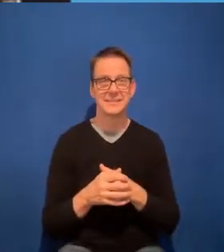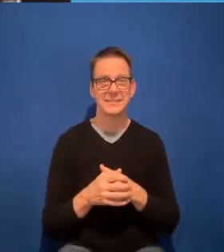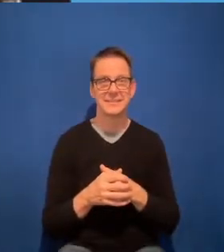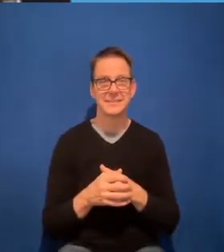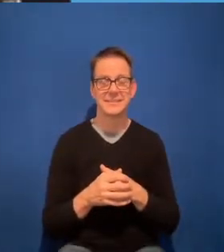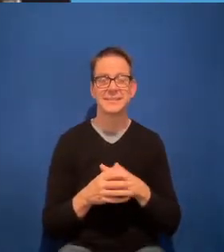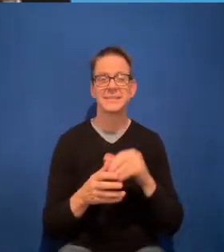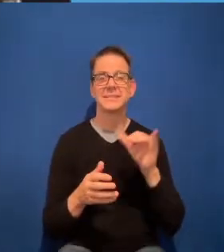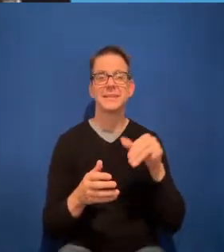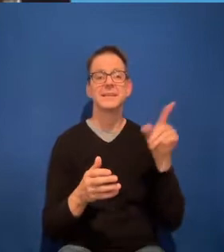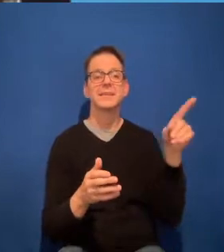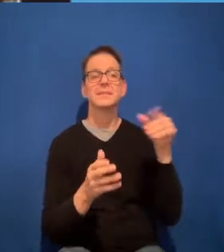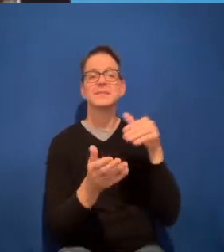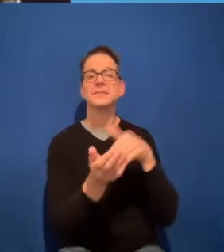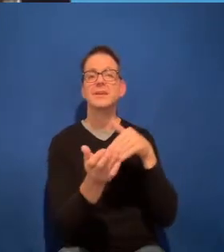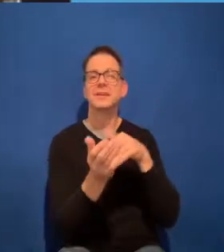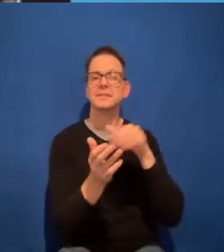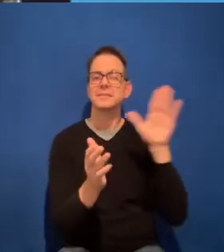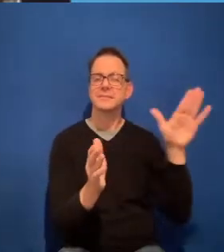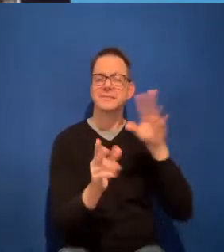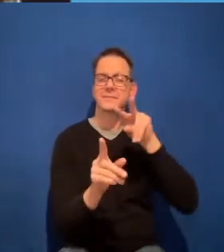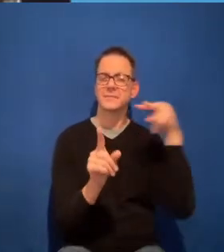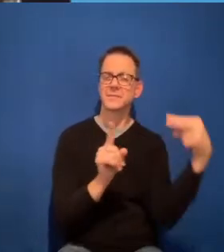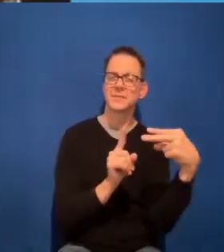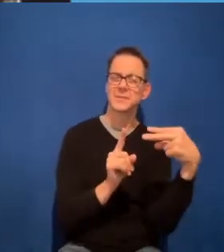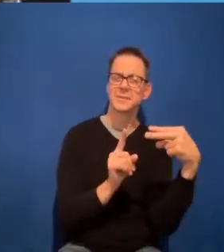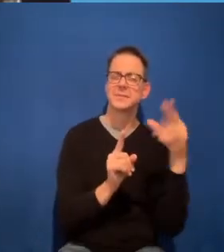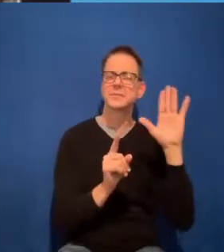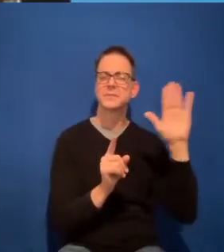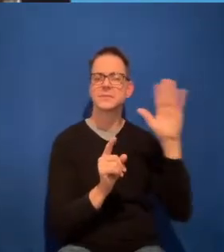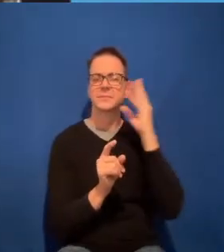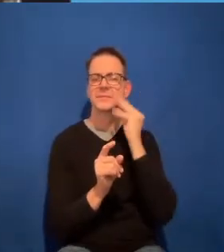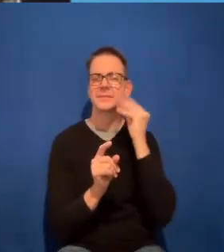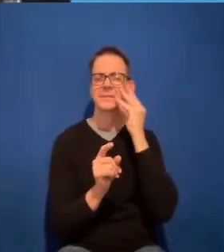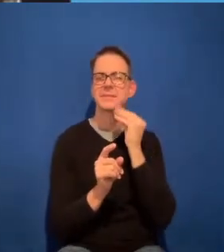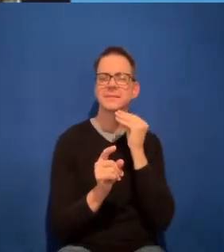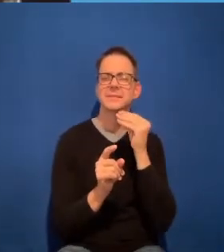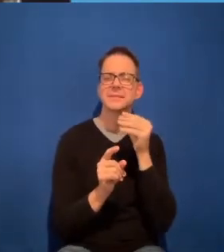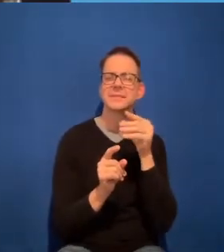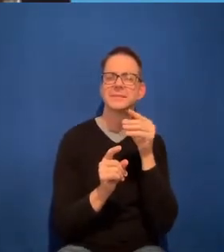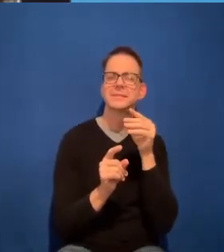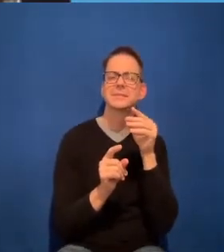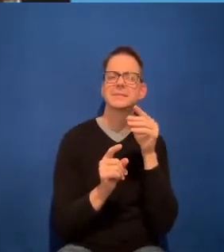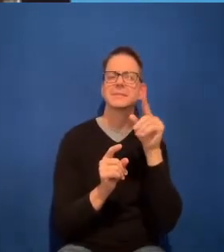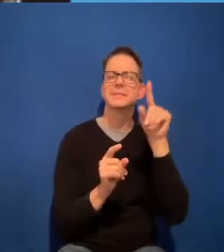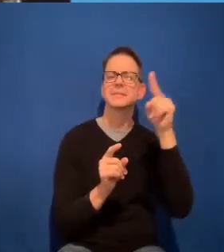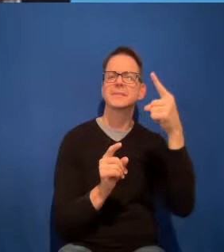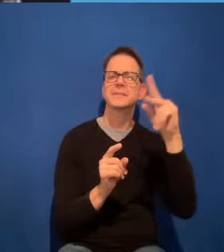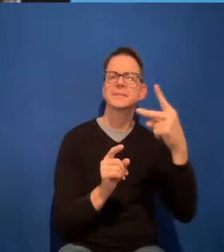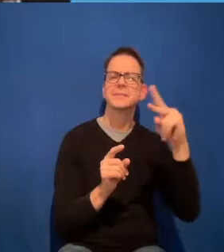of things, what was that experience like during the first, second, and third?